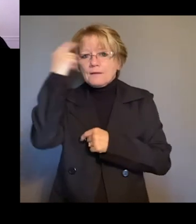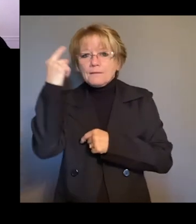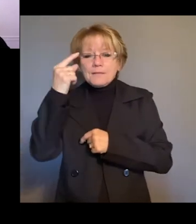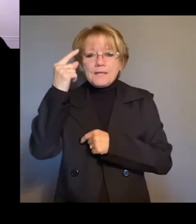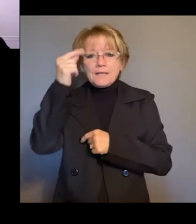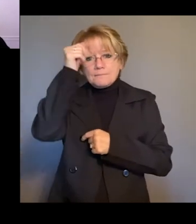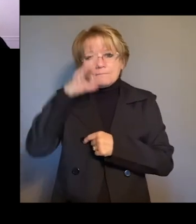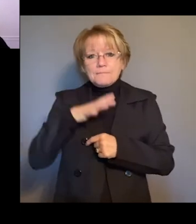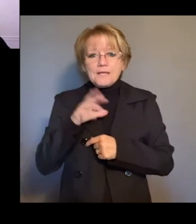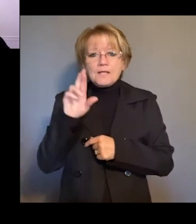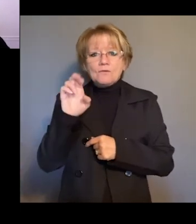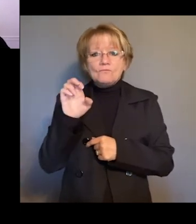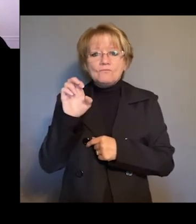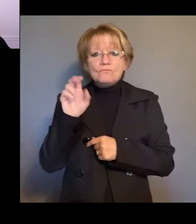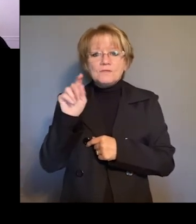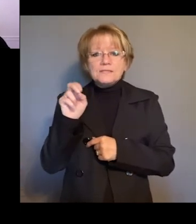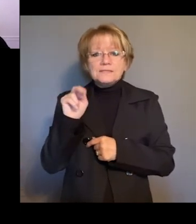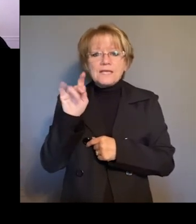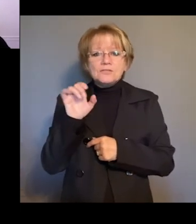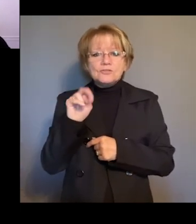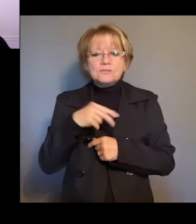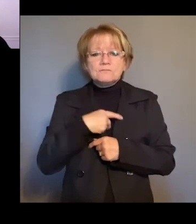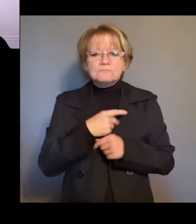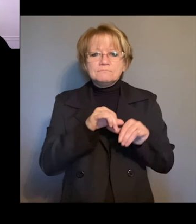we see people who have really gone